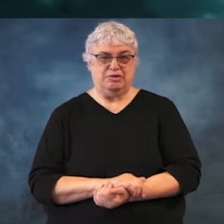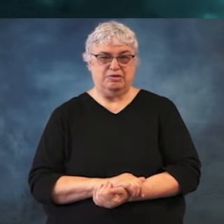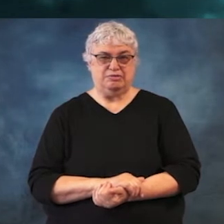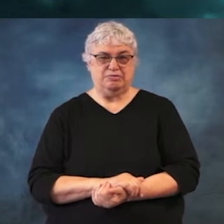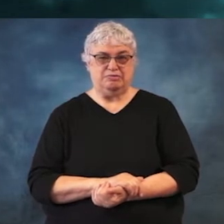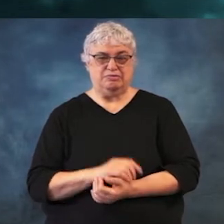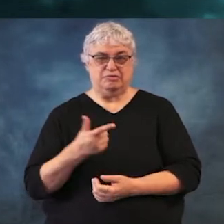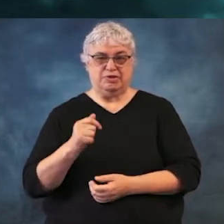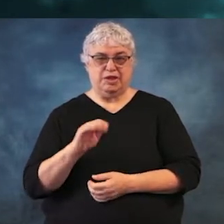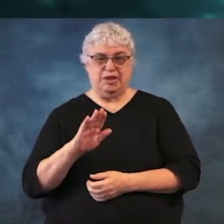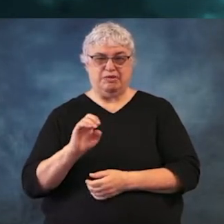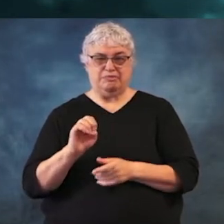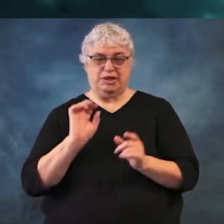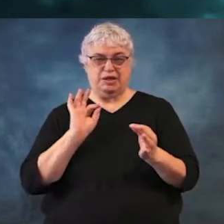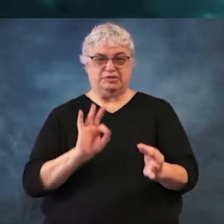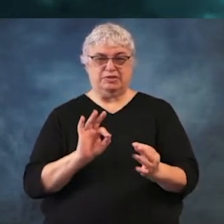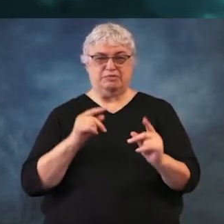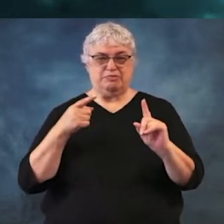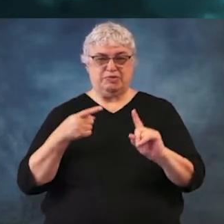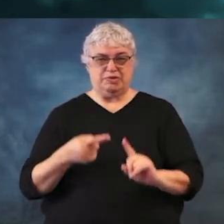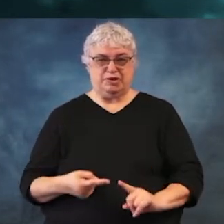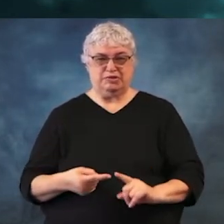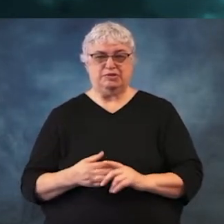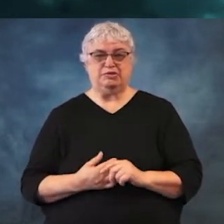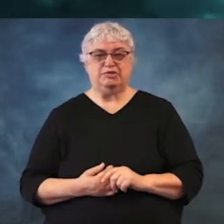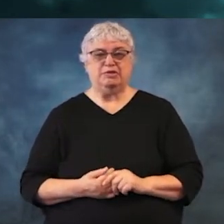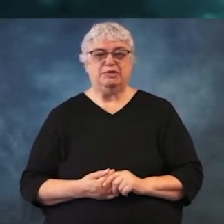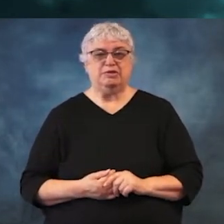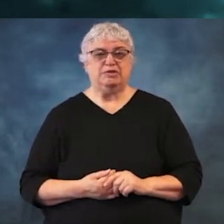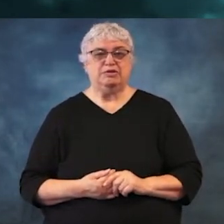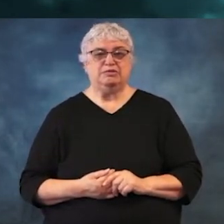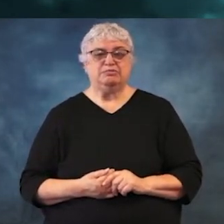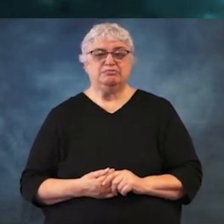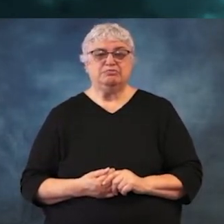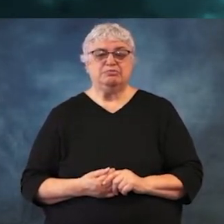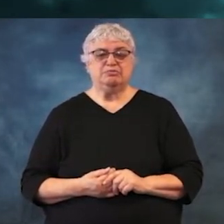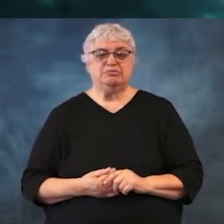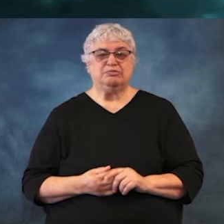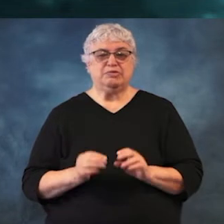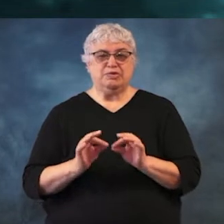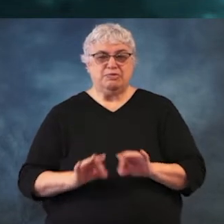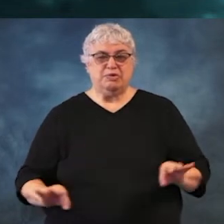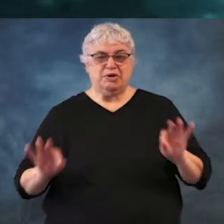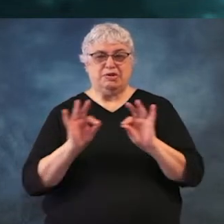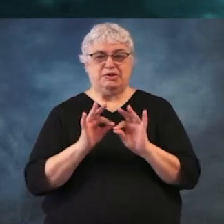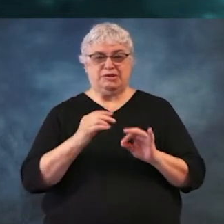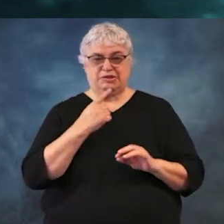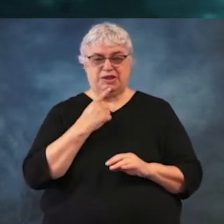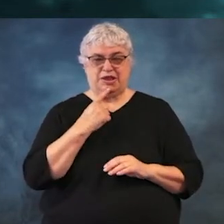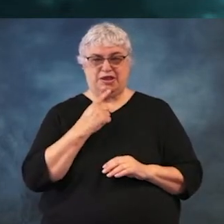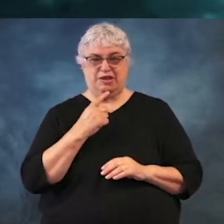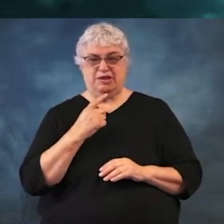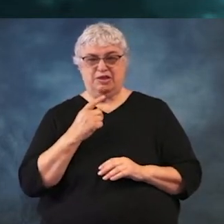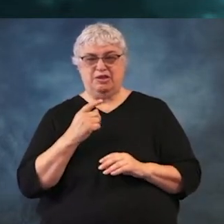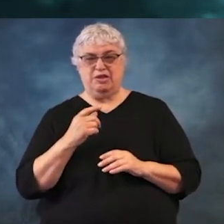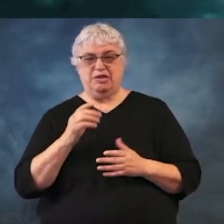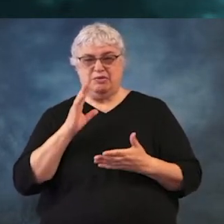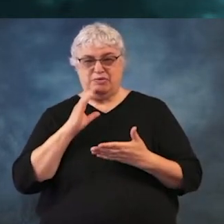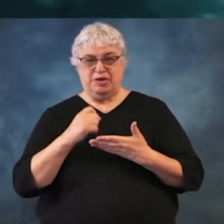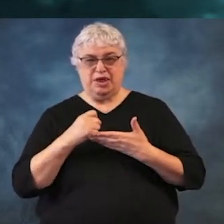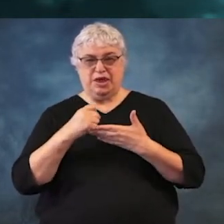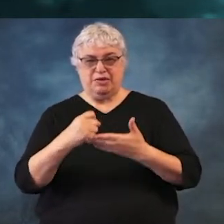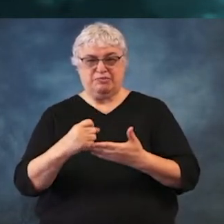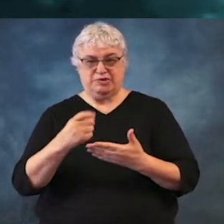I think you've made some really excellent points. It is worth saying that I think it would be helpful